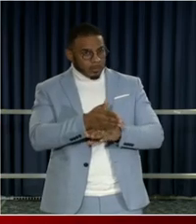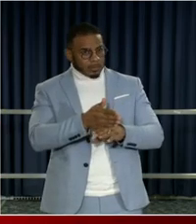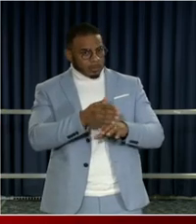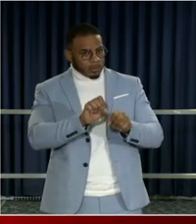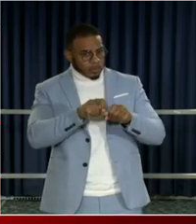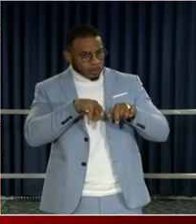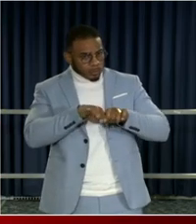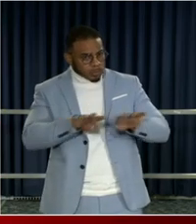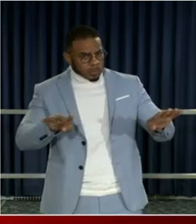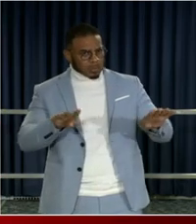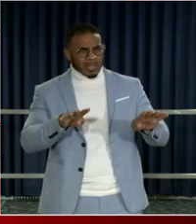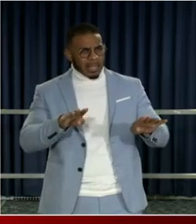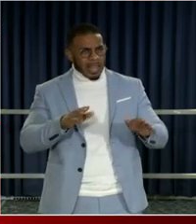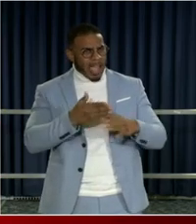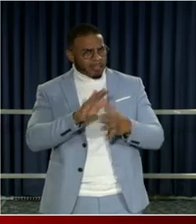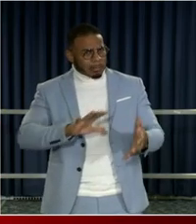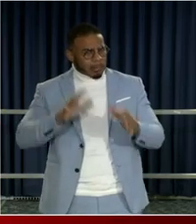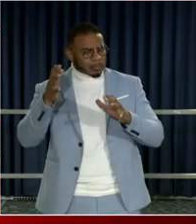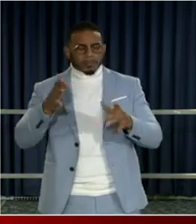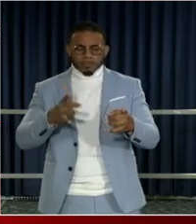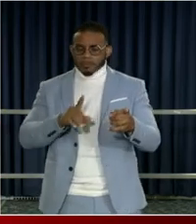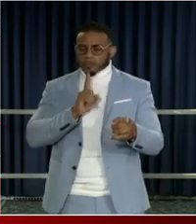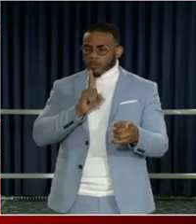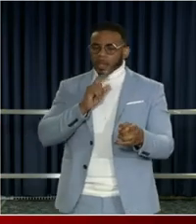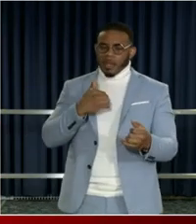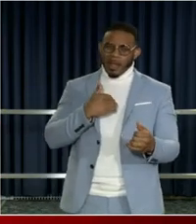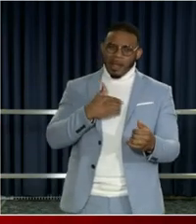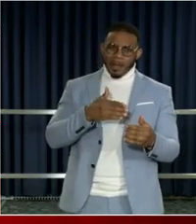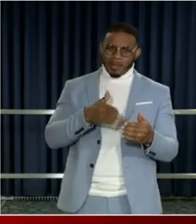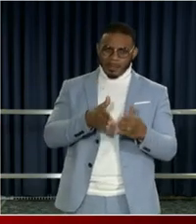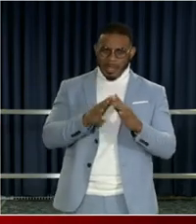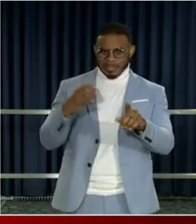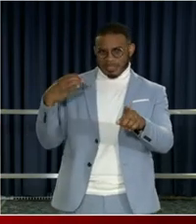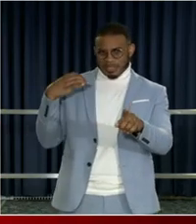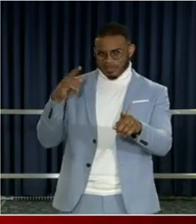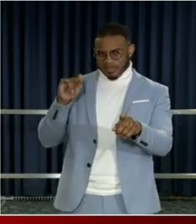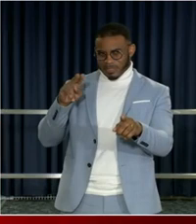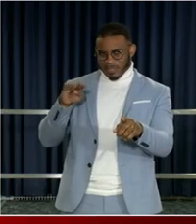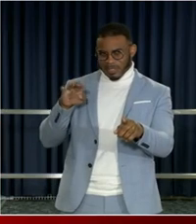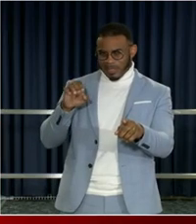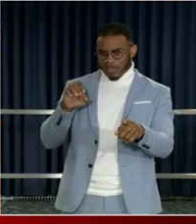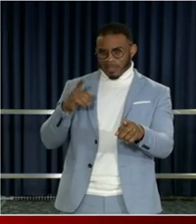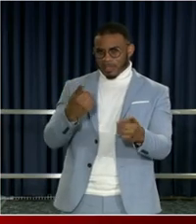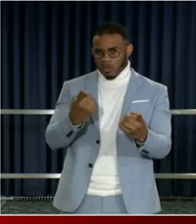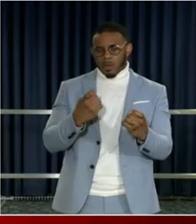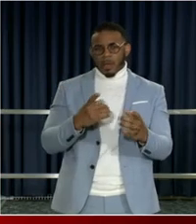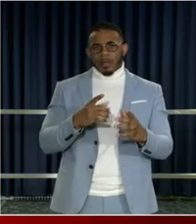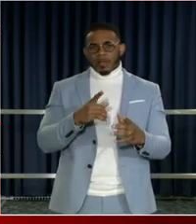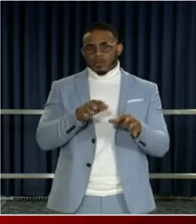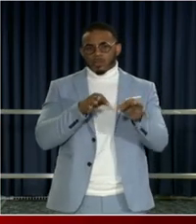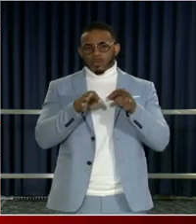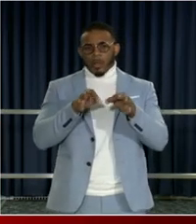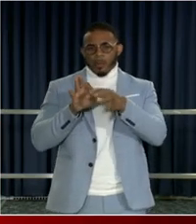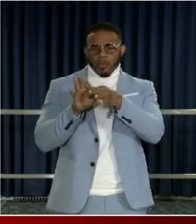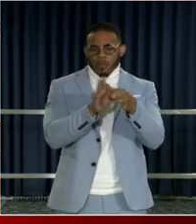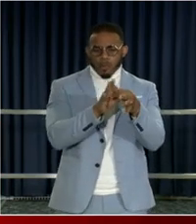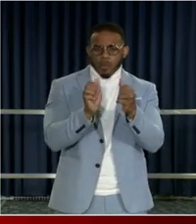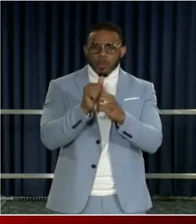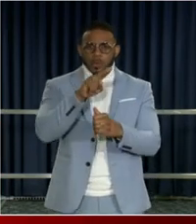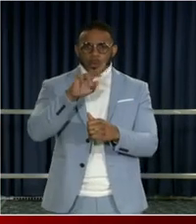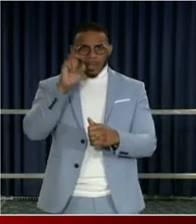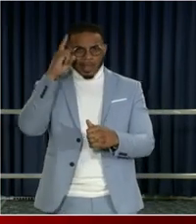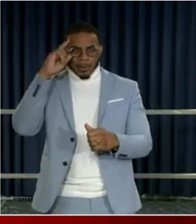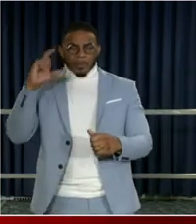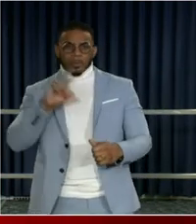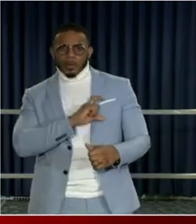after things completely got out of hand? Sure. I'm going to ask the Chief, Clarence. Clarence's question was to describe coordination with the United